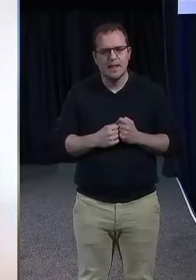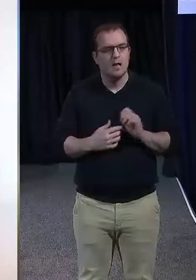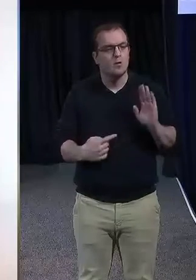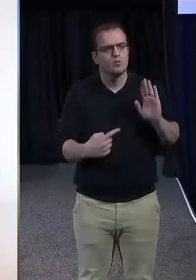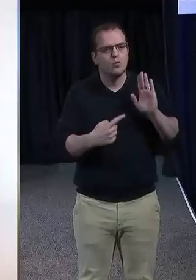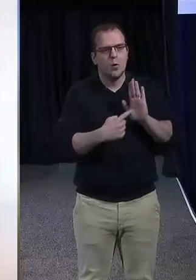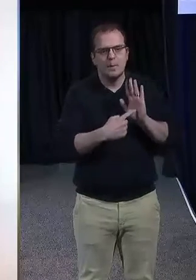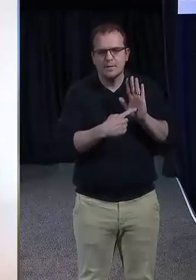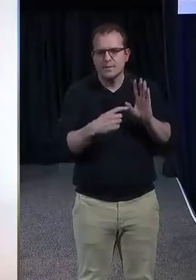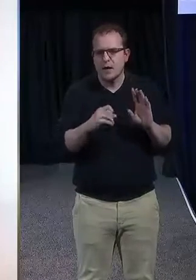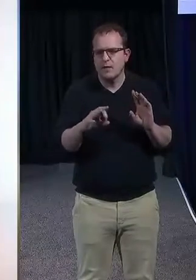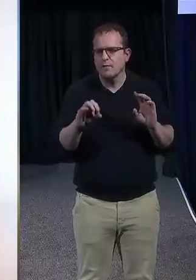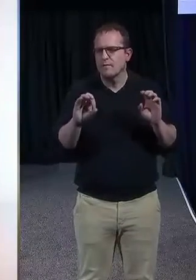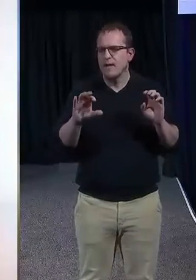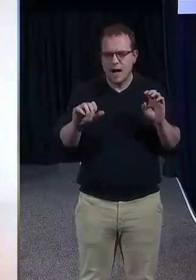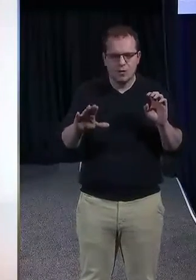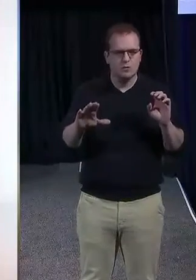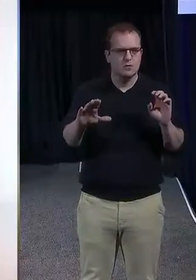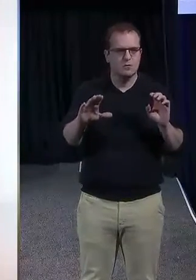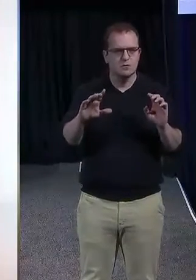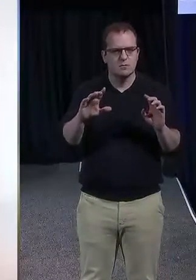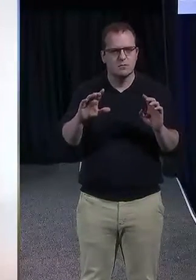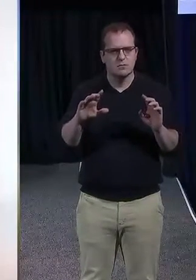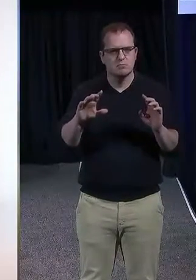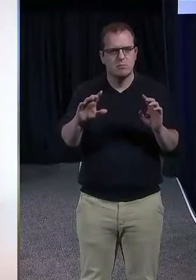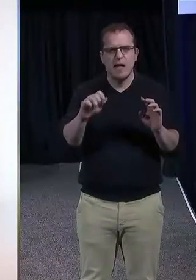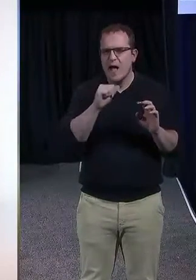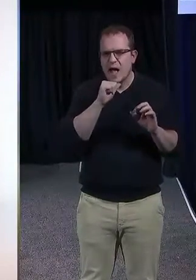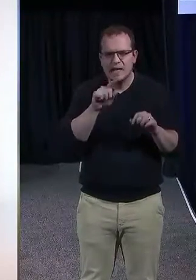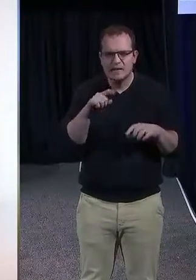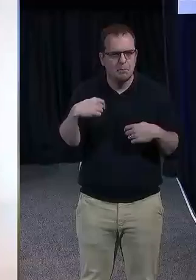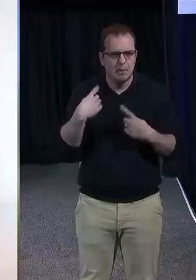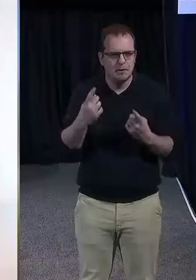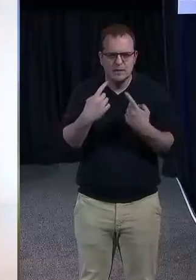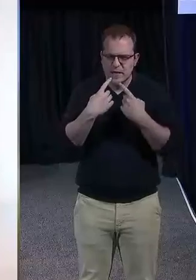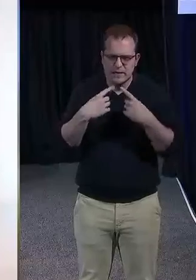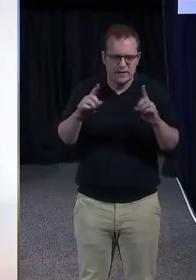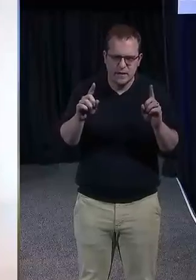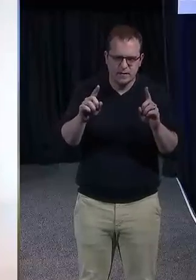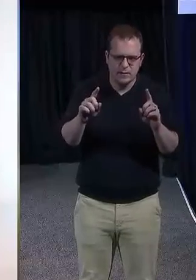Representation of faculty has not been as successful